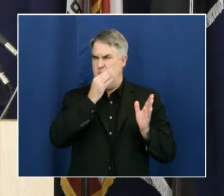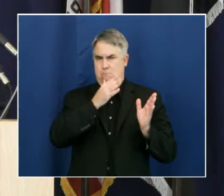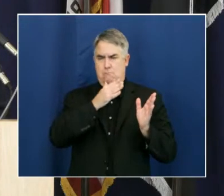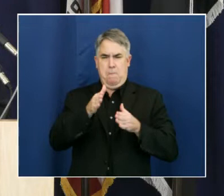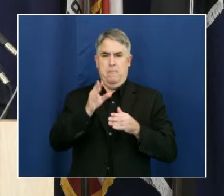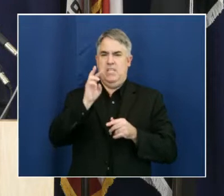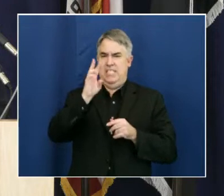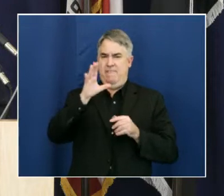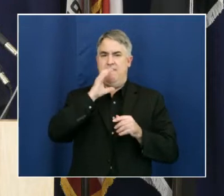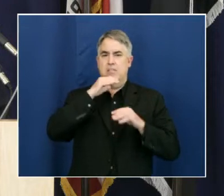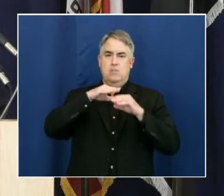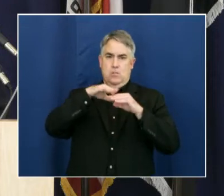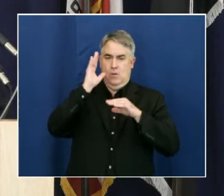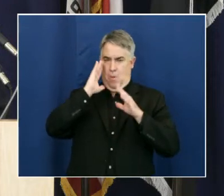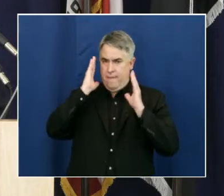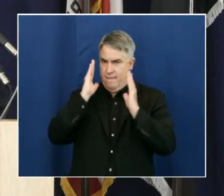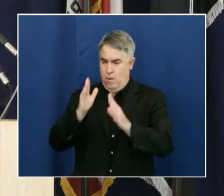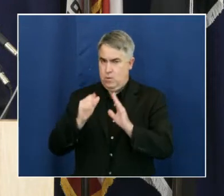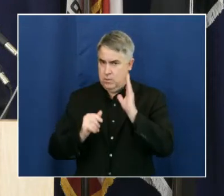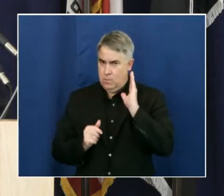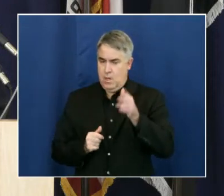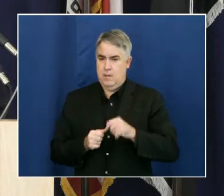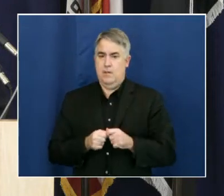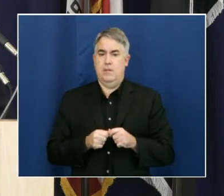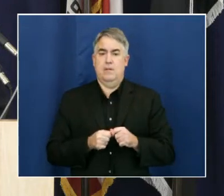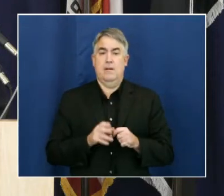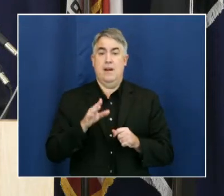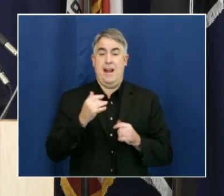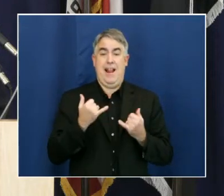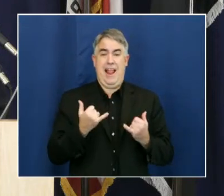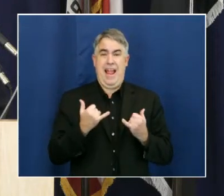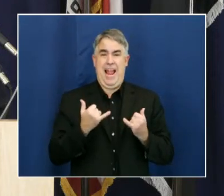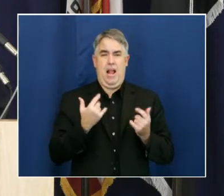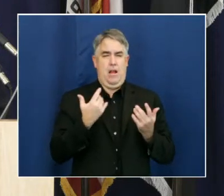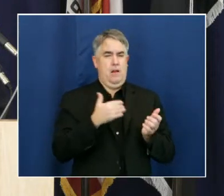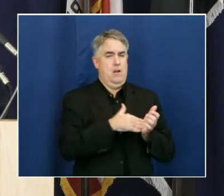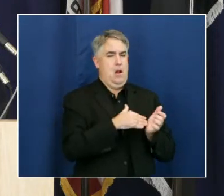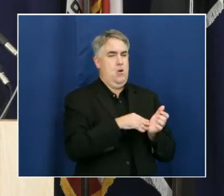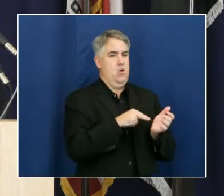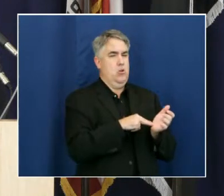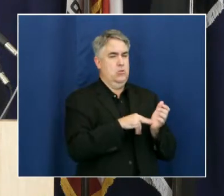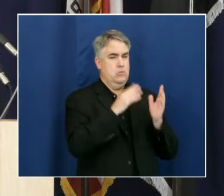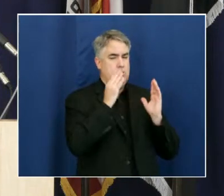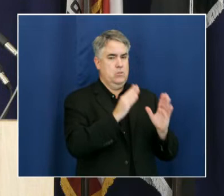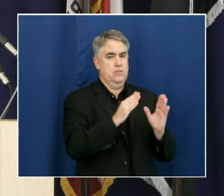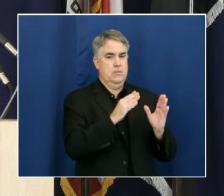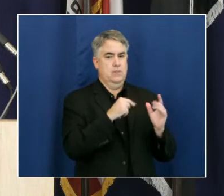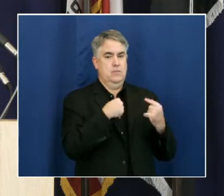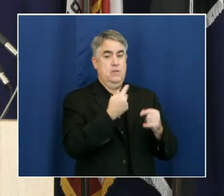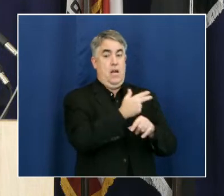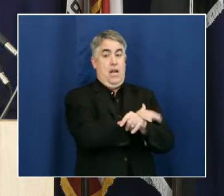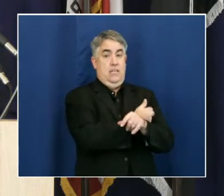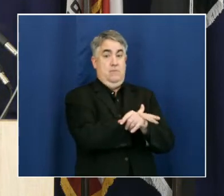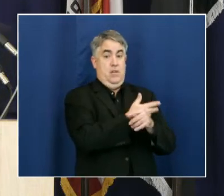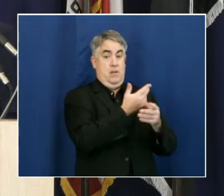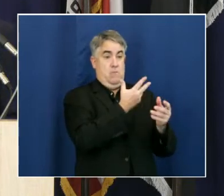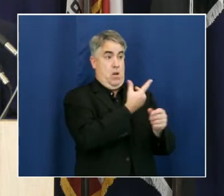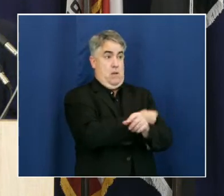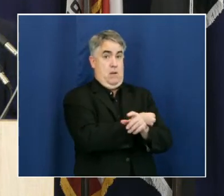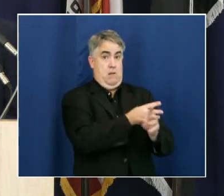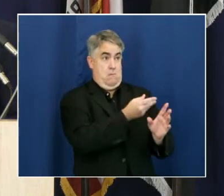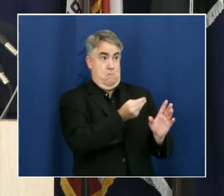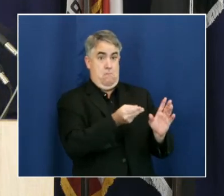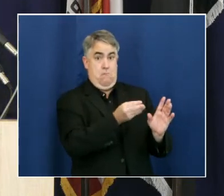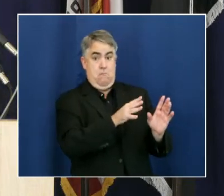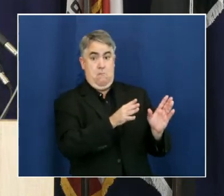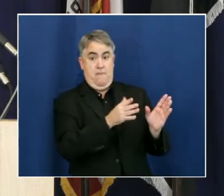have vaccines can vaccinate their patient population. Supervisor Fletcher. And a follow-up. Yeah. How